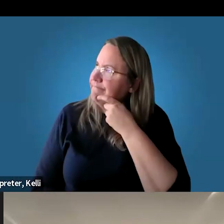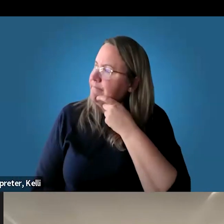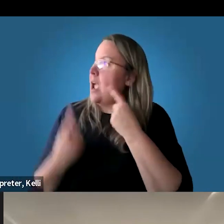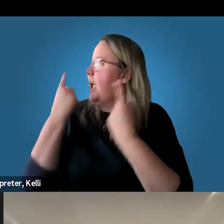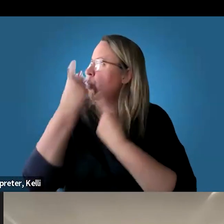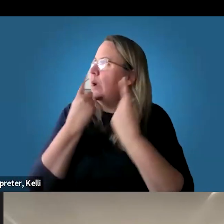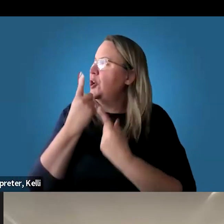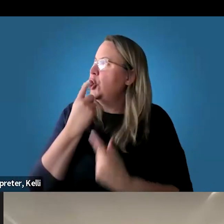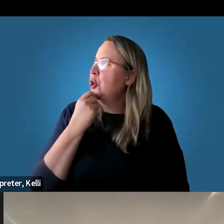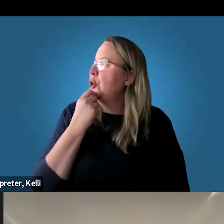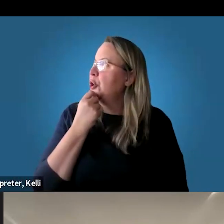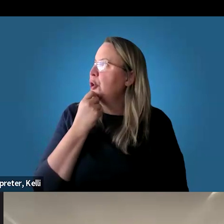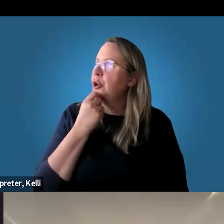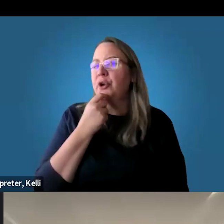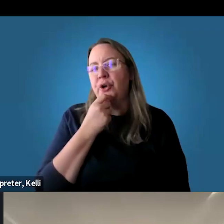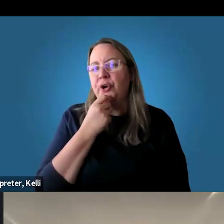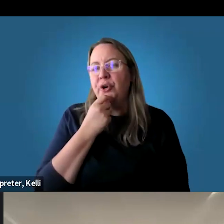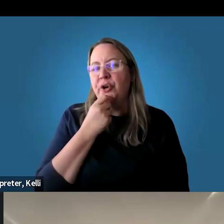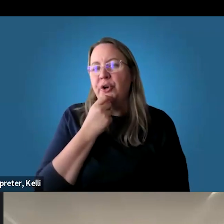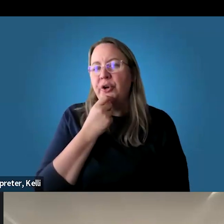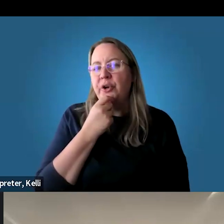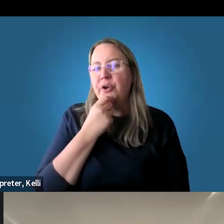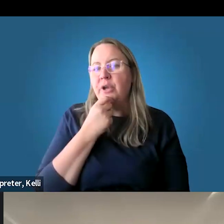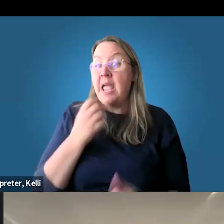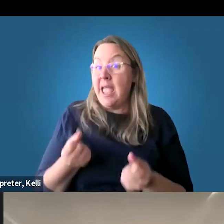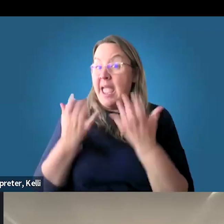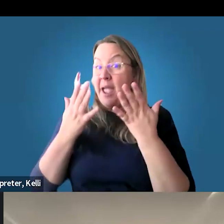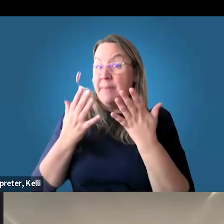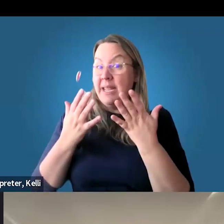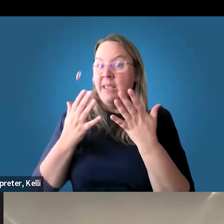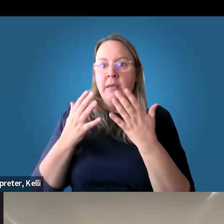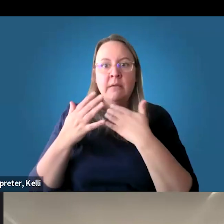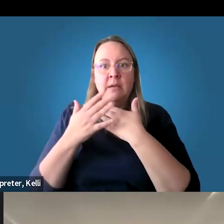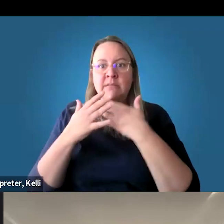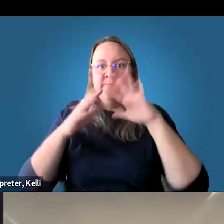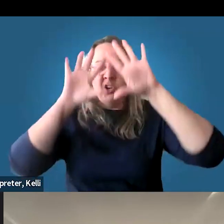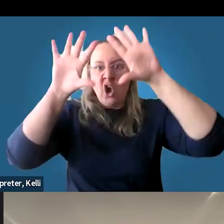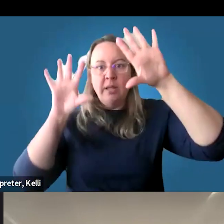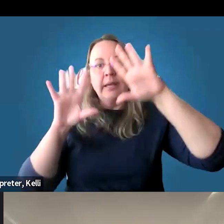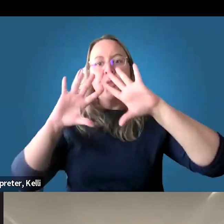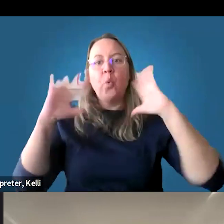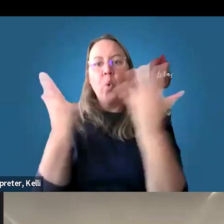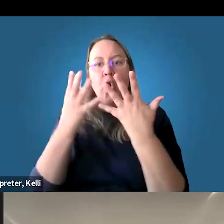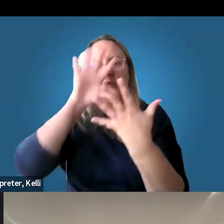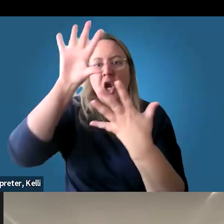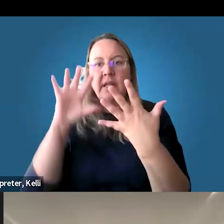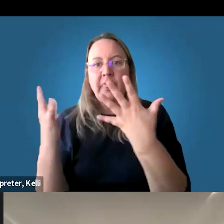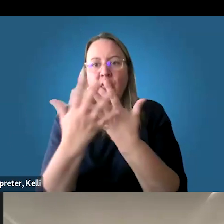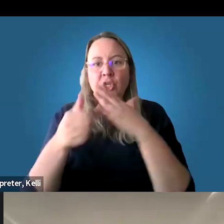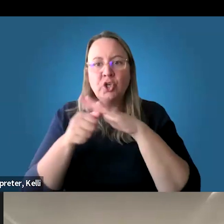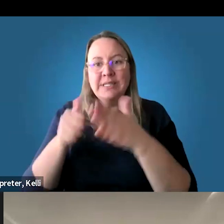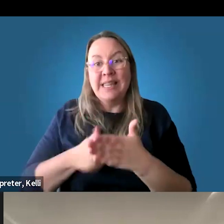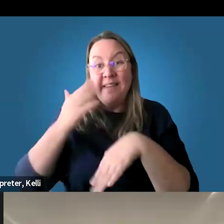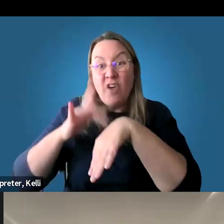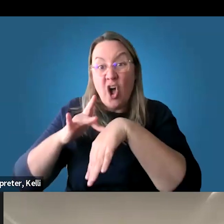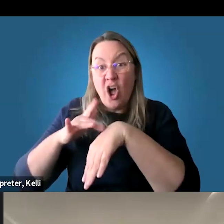I wonder um, how many continents turtles live on, like what their habitat Ooh, that's a good is. one. I